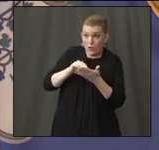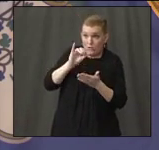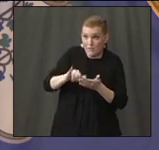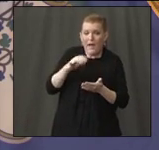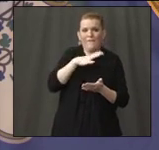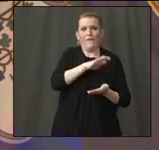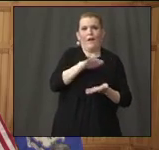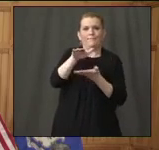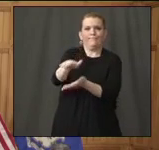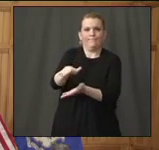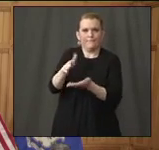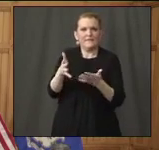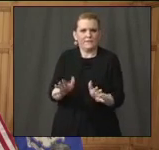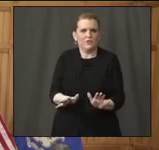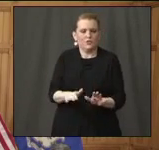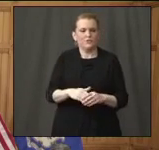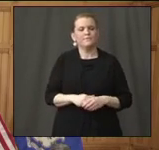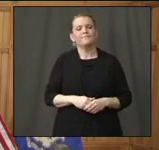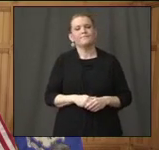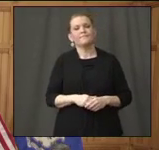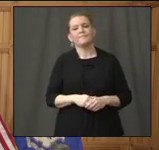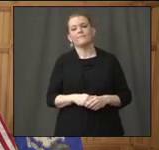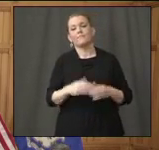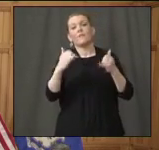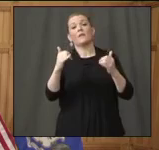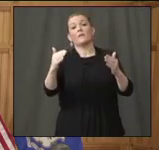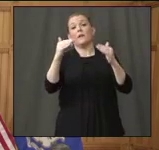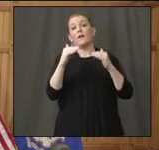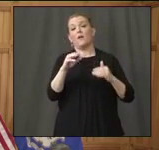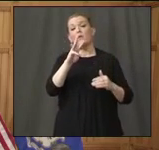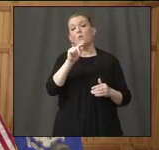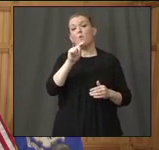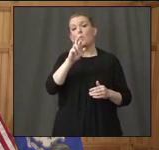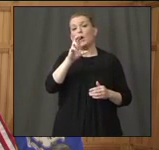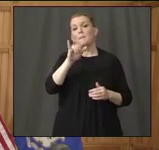Move along next to the Waterbury Republican American.